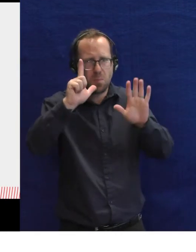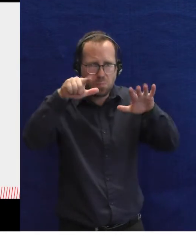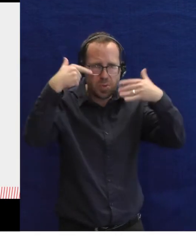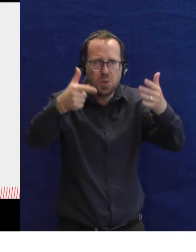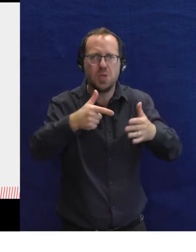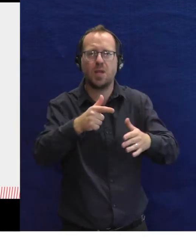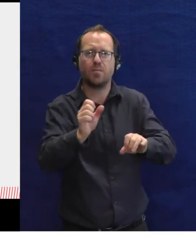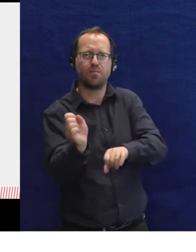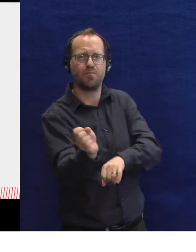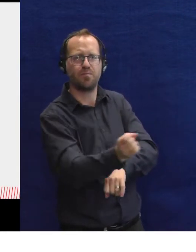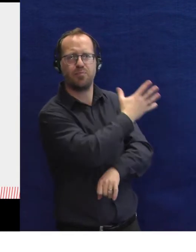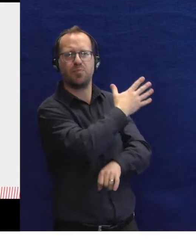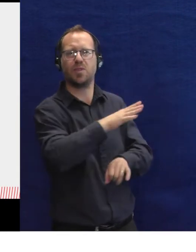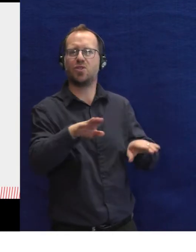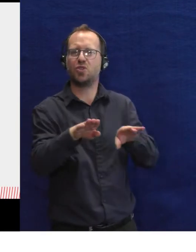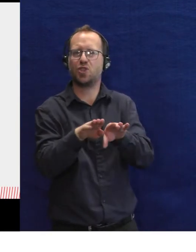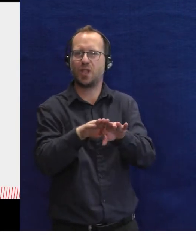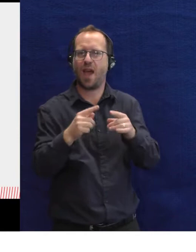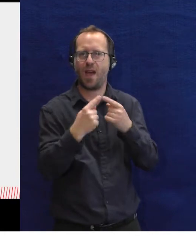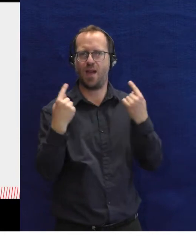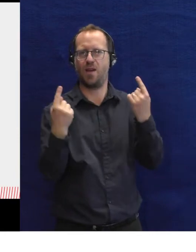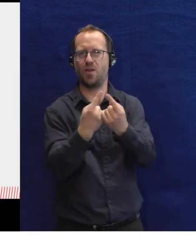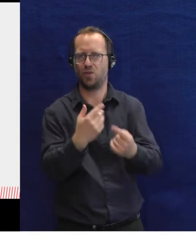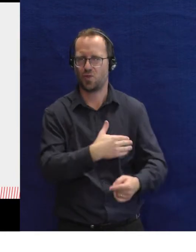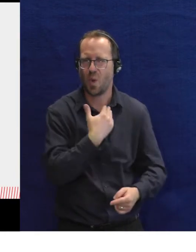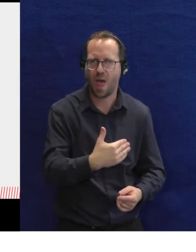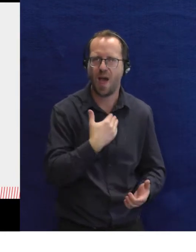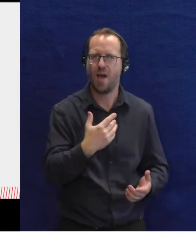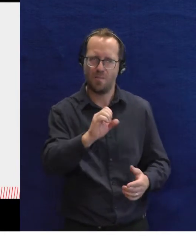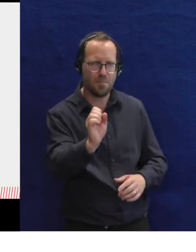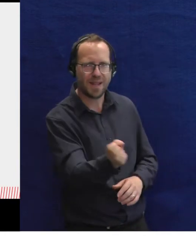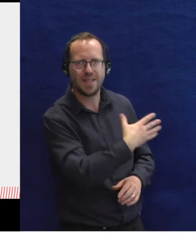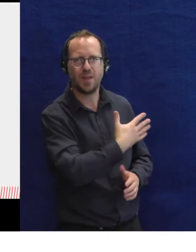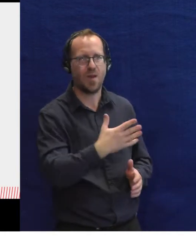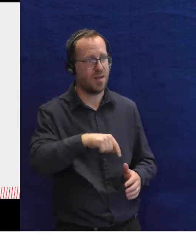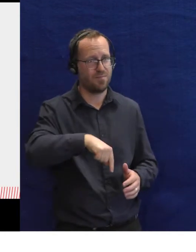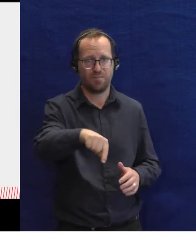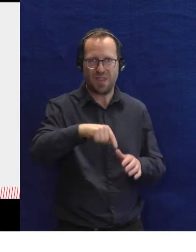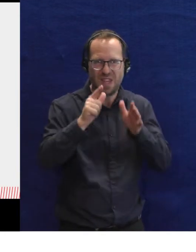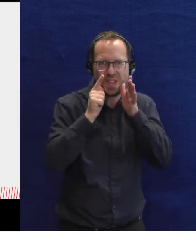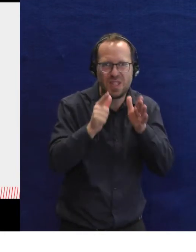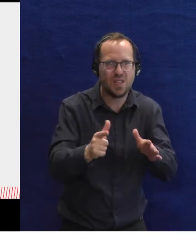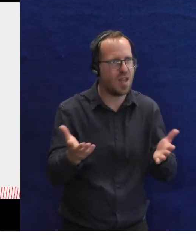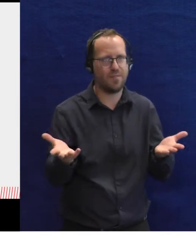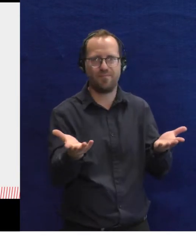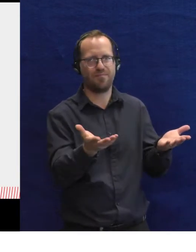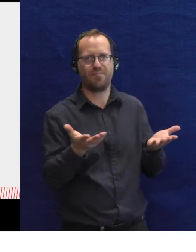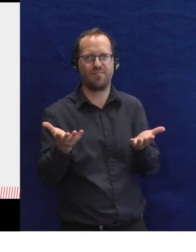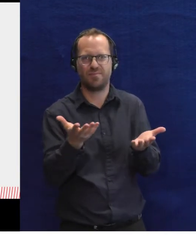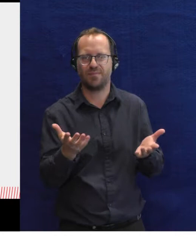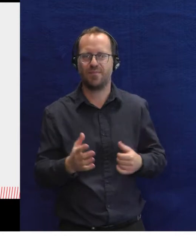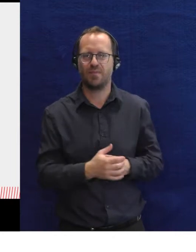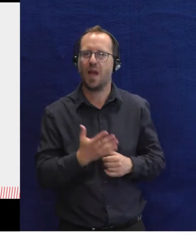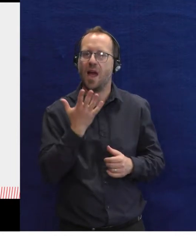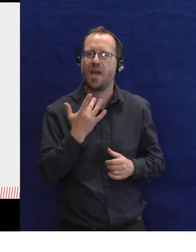in our class, short clips which we just produced and next week we want to present it, how we can create